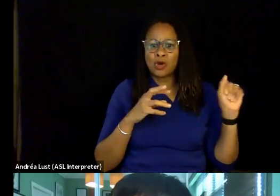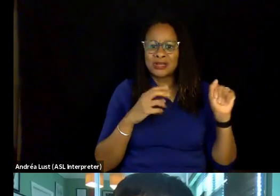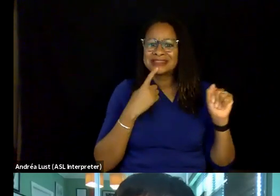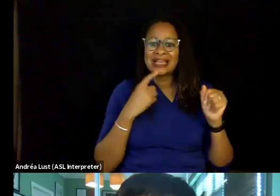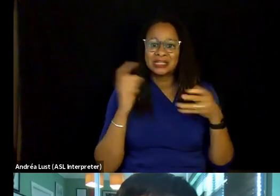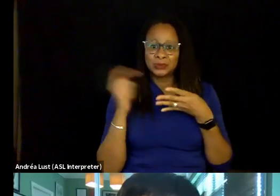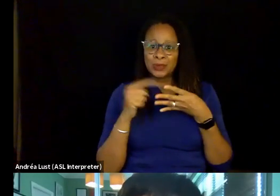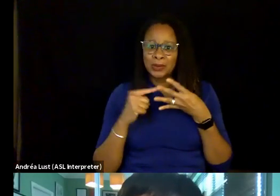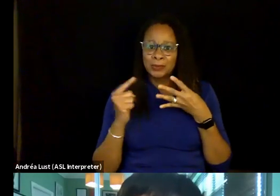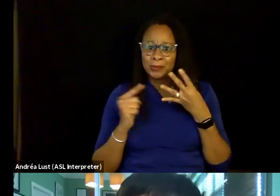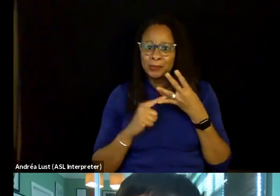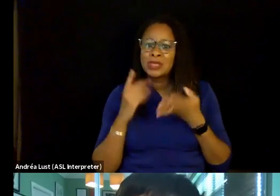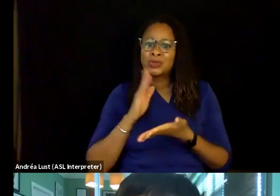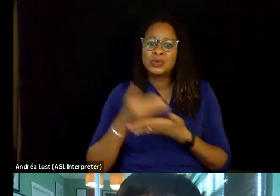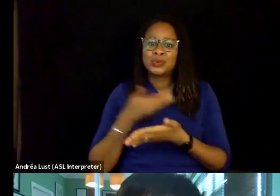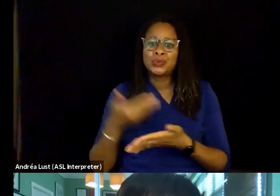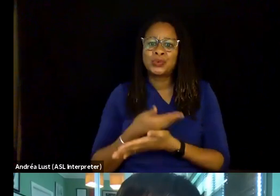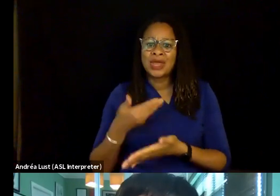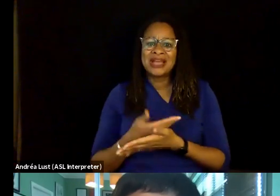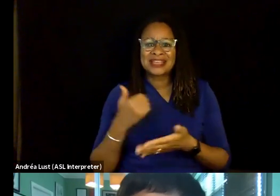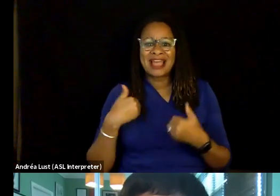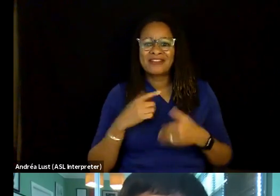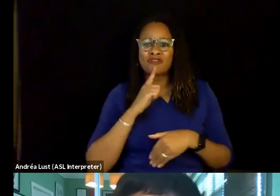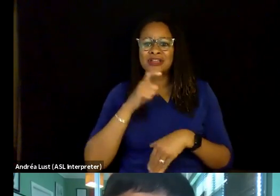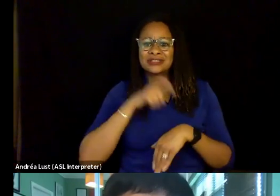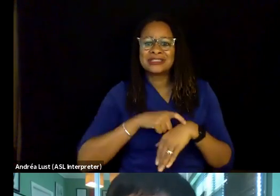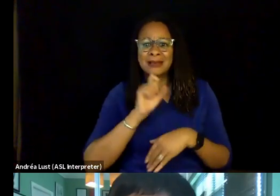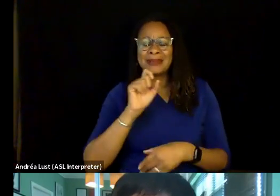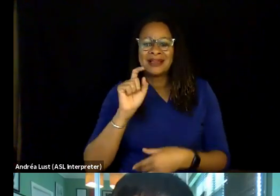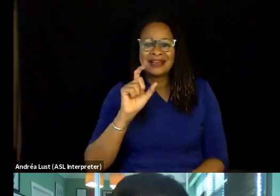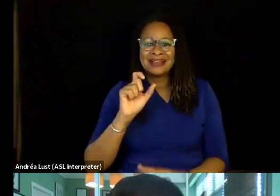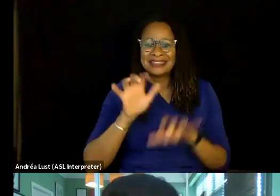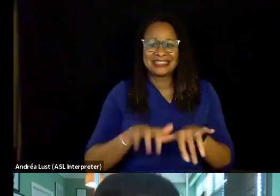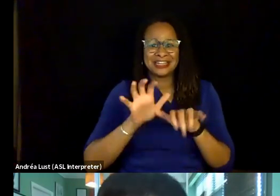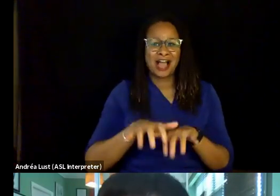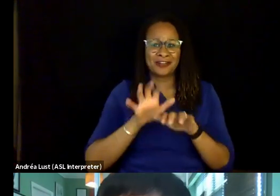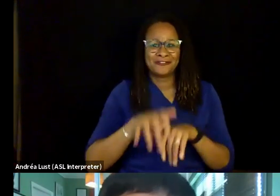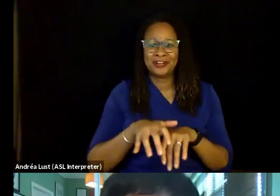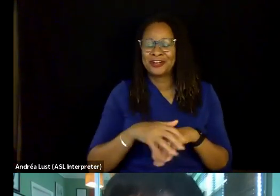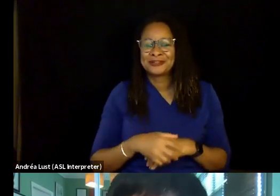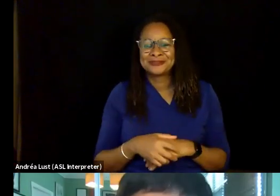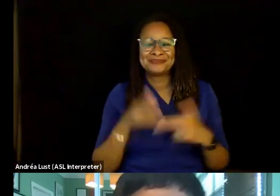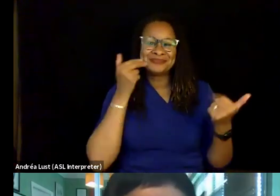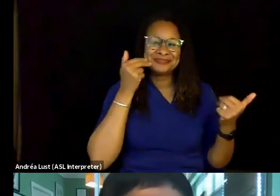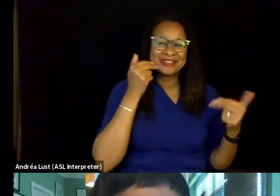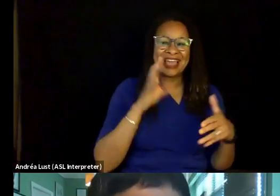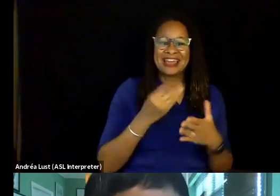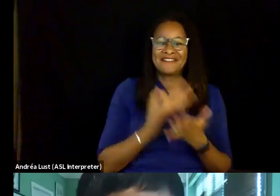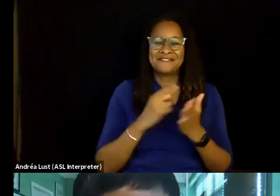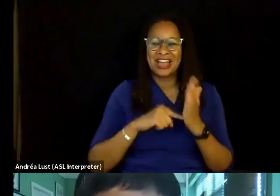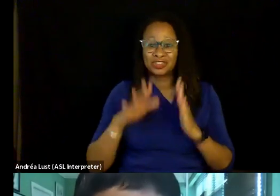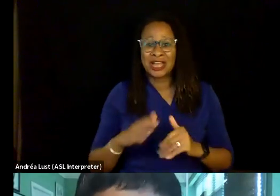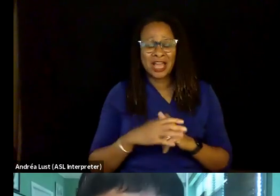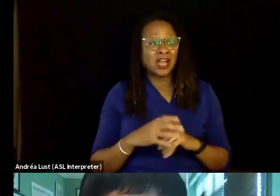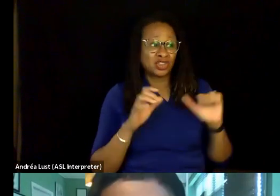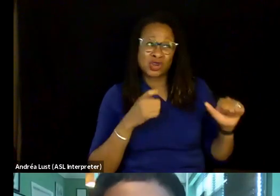new, this is new. It's like having a real-time stenographer. You know? I take it. and a fact checker. It's like, you could have